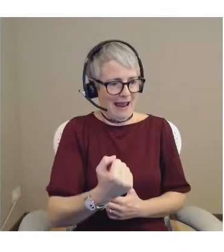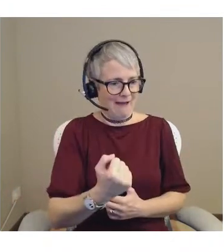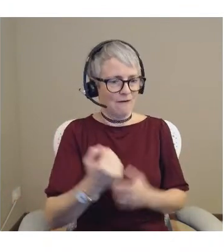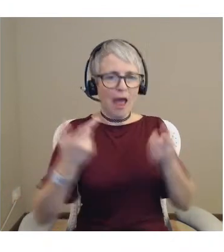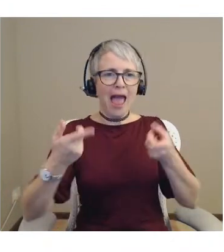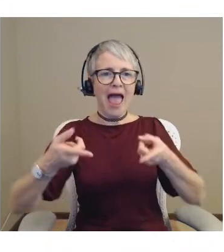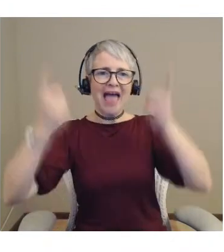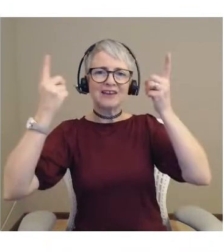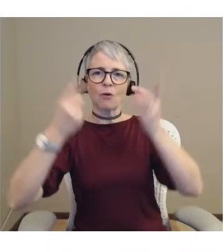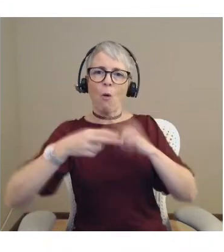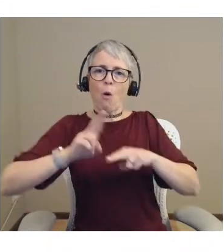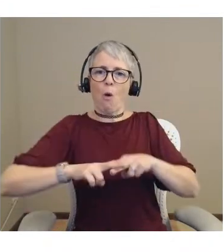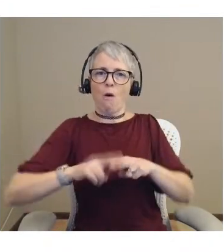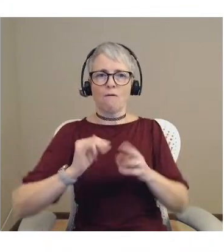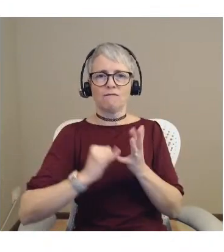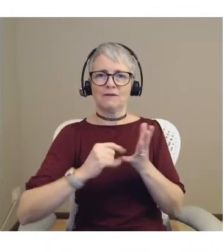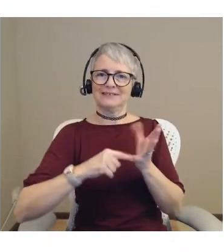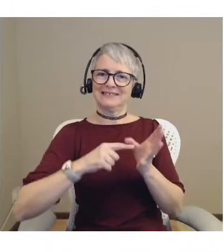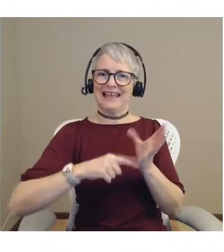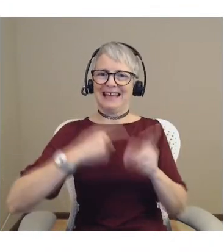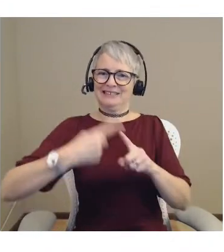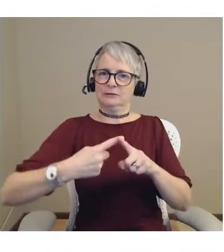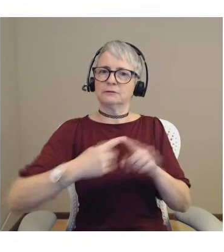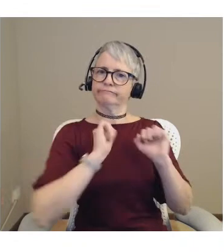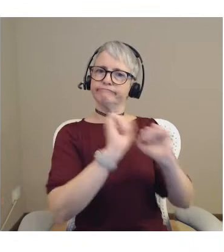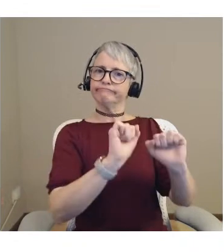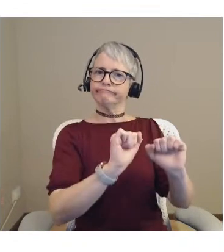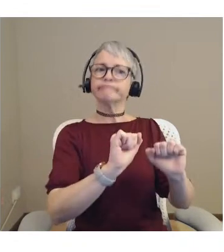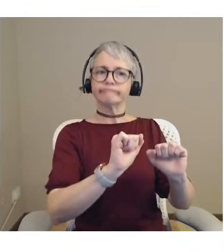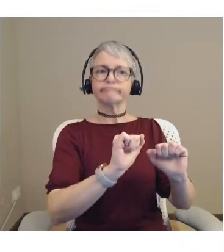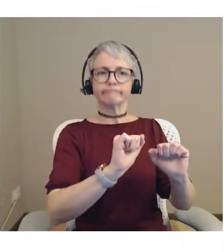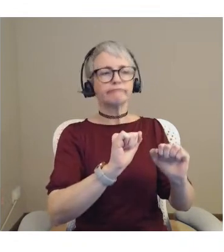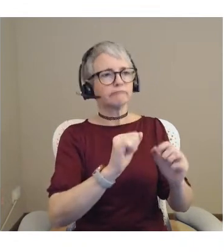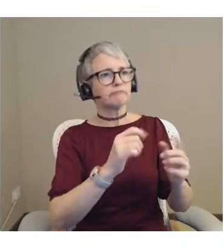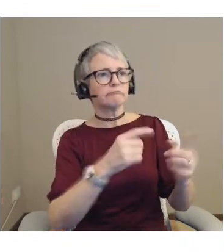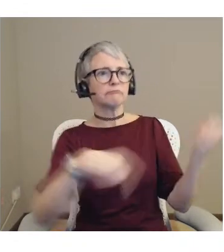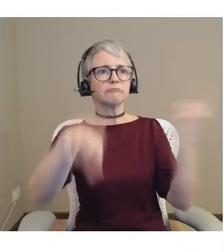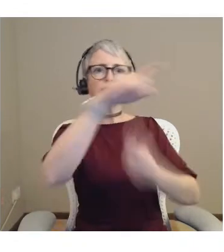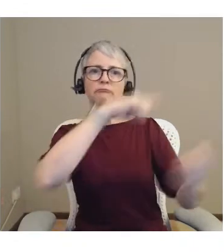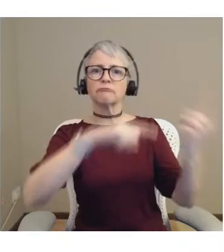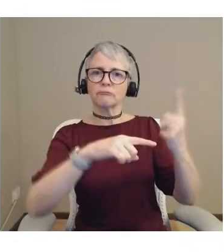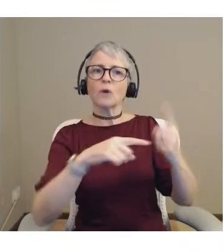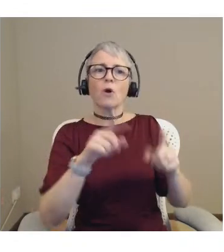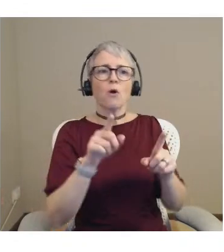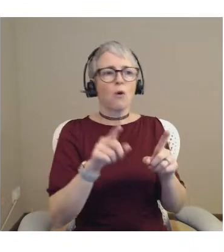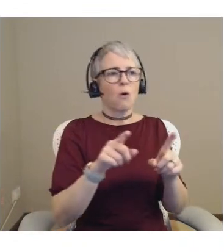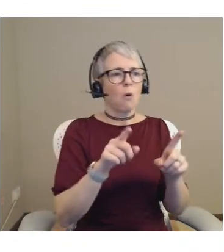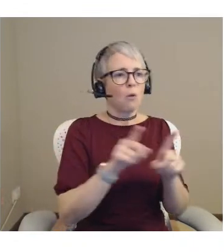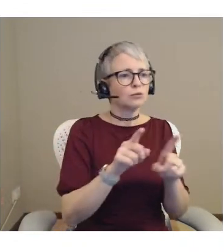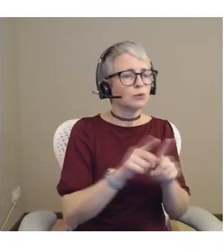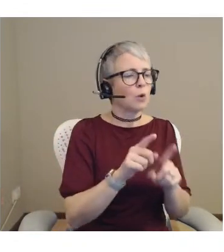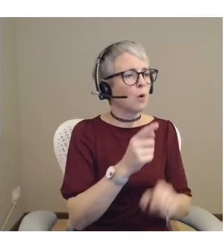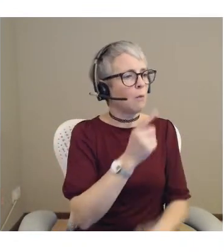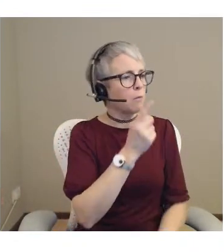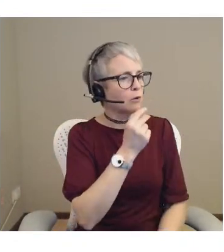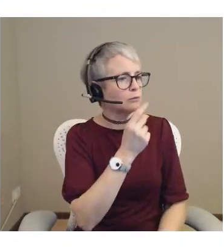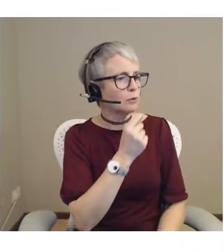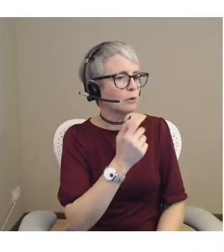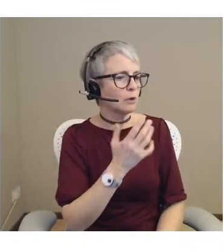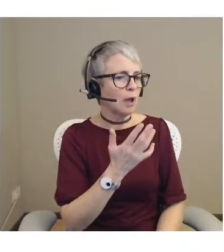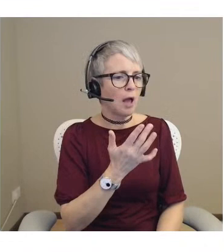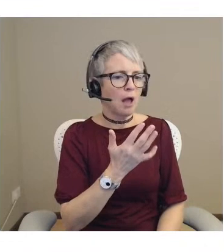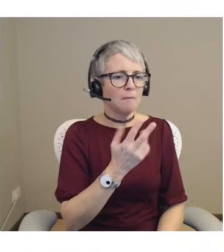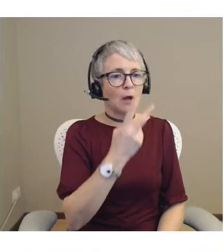when the action will take place, and it includes also the possibility in